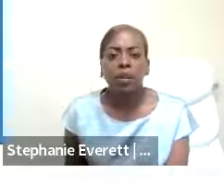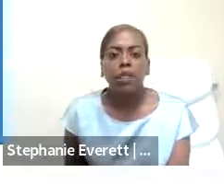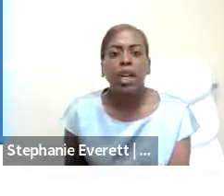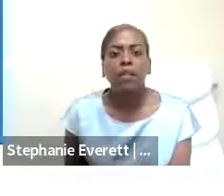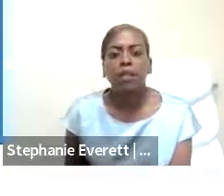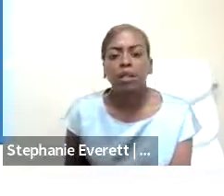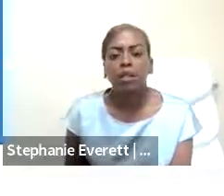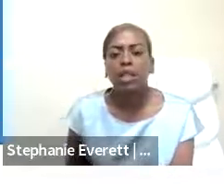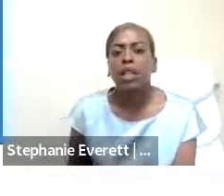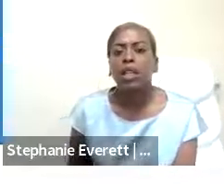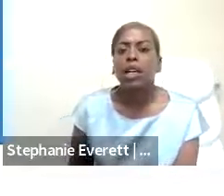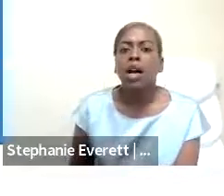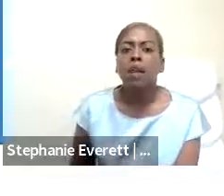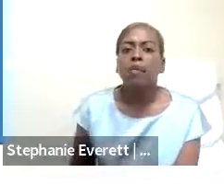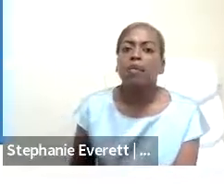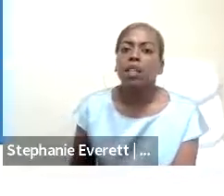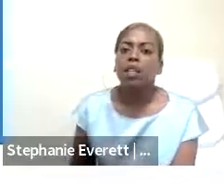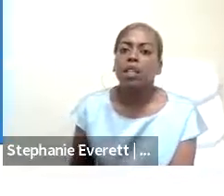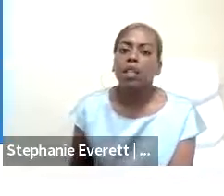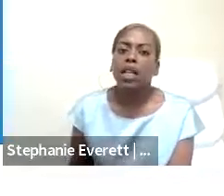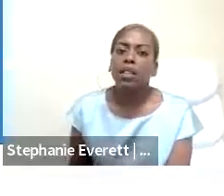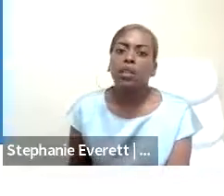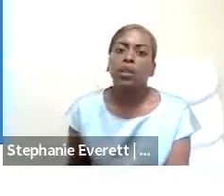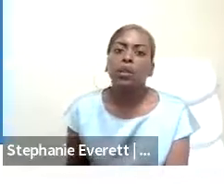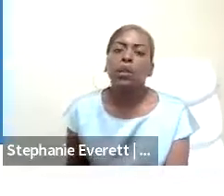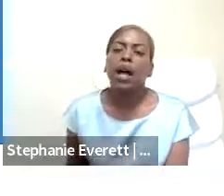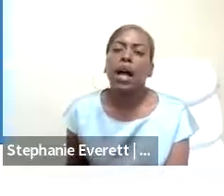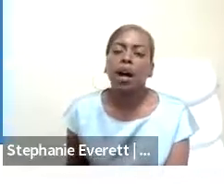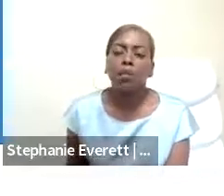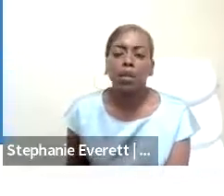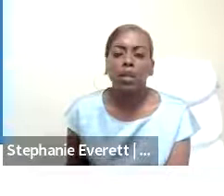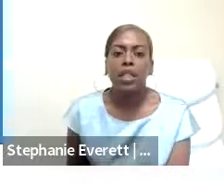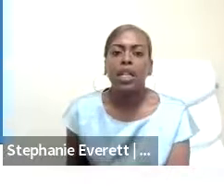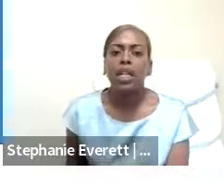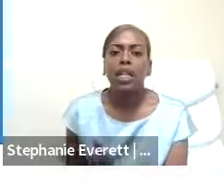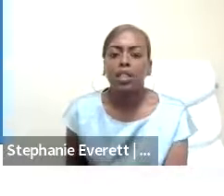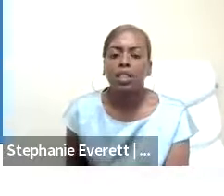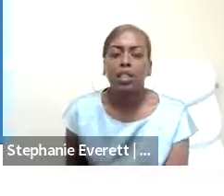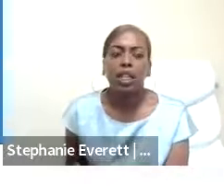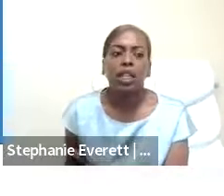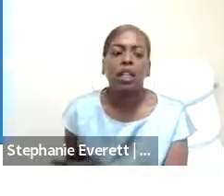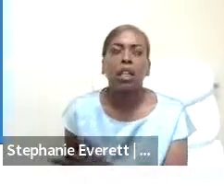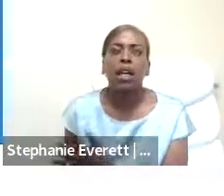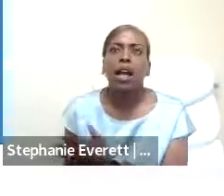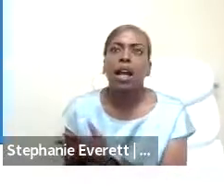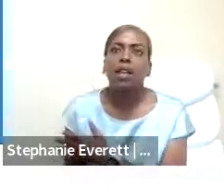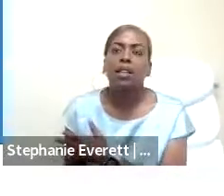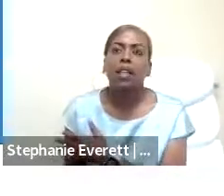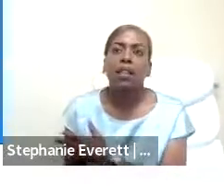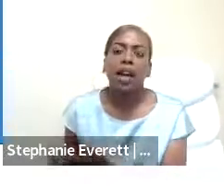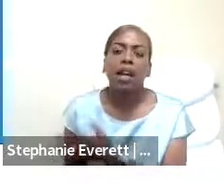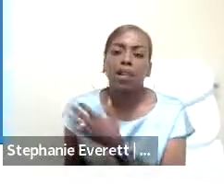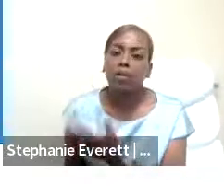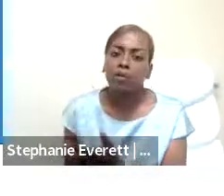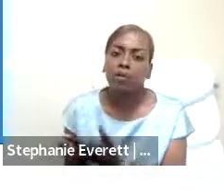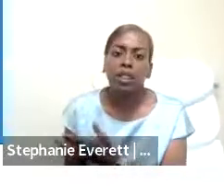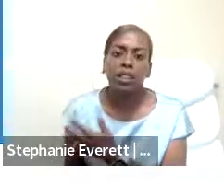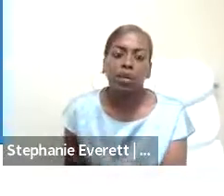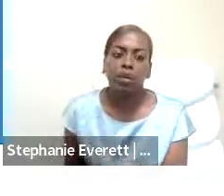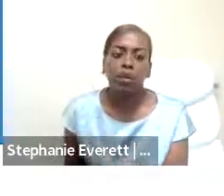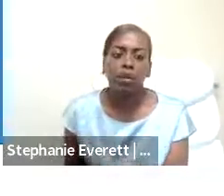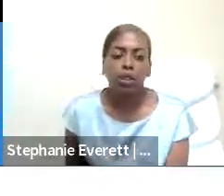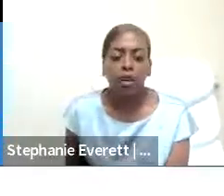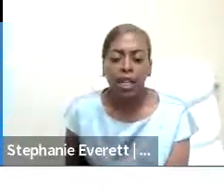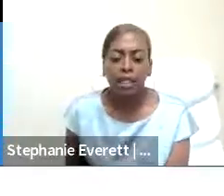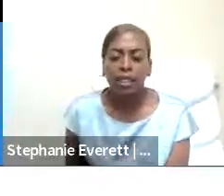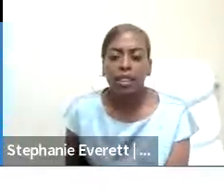very important to have a consultant really look into how BPD is looking at their hiring, retention,